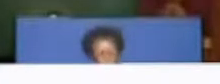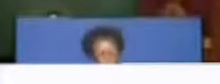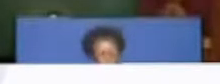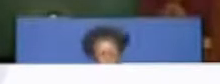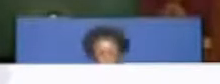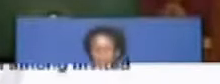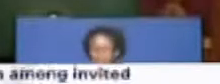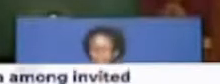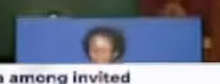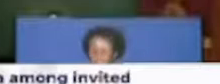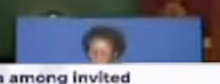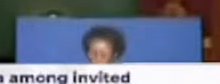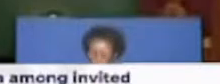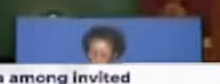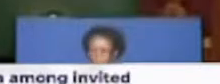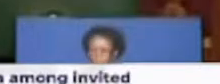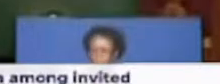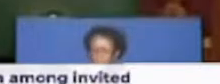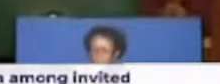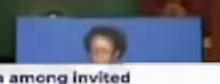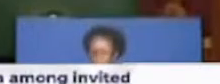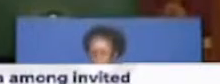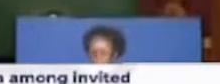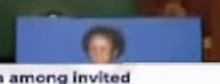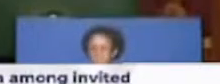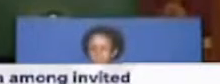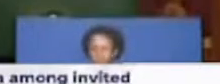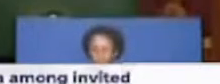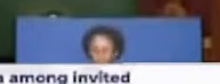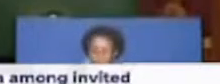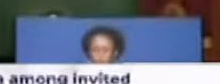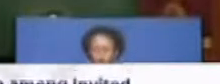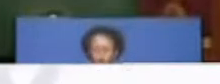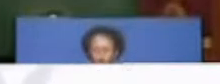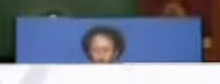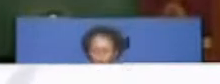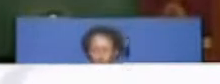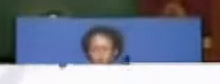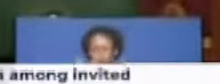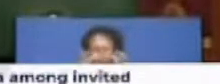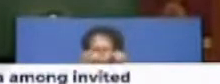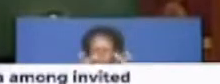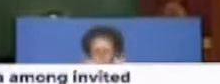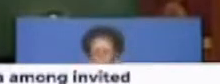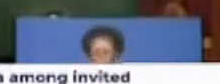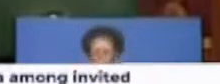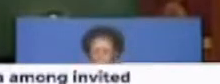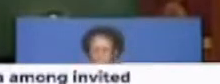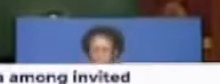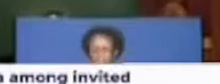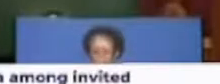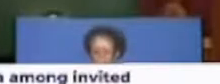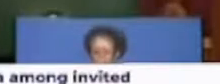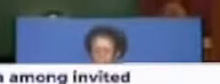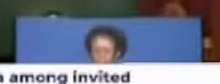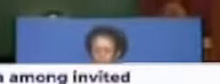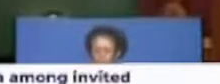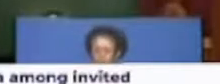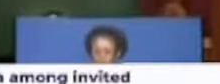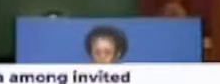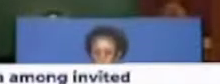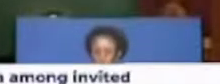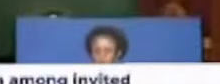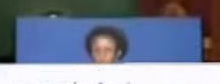the requirements applicable to loan classification and provision of loans that were performing as of the 2nd of